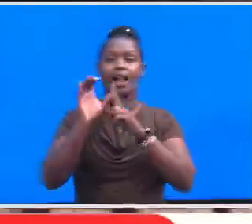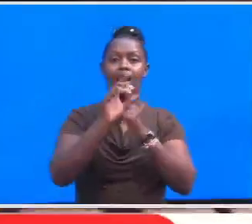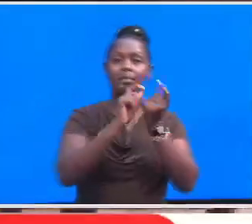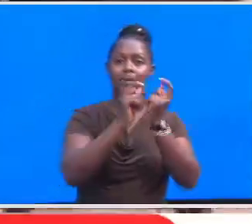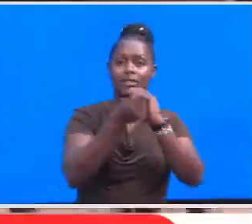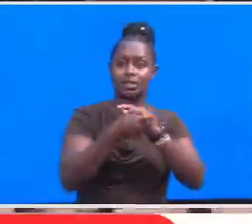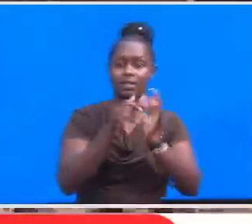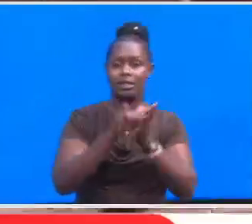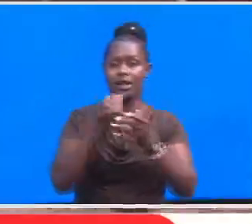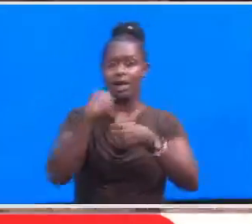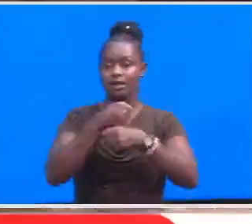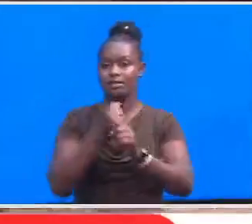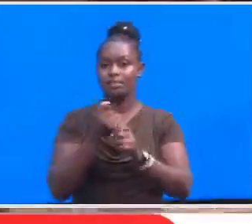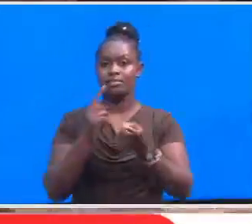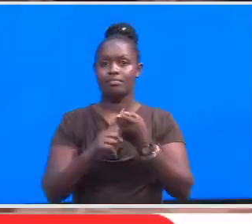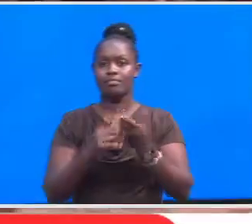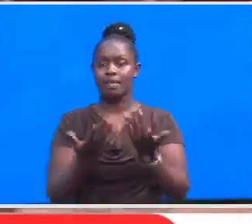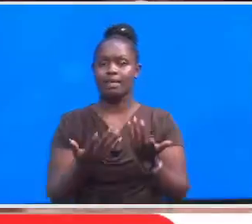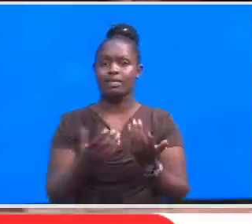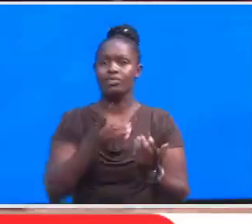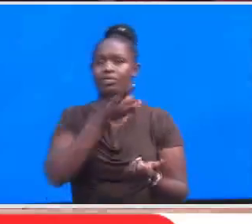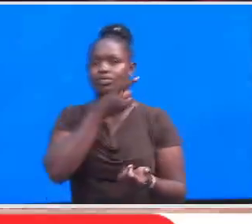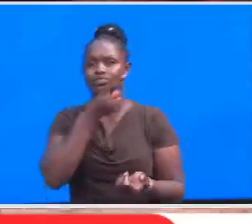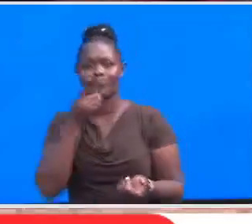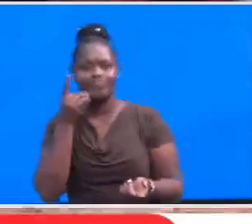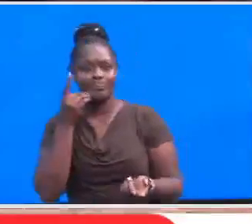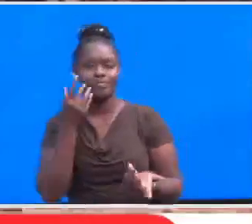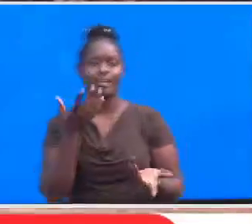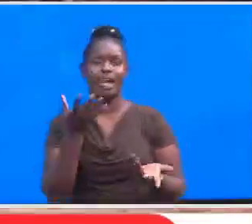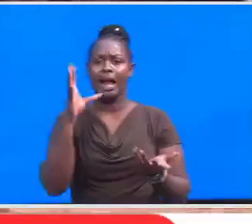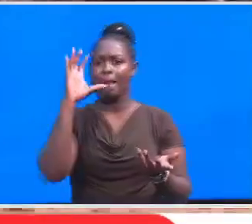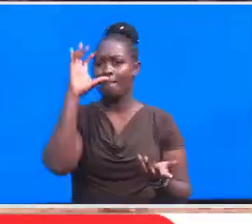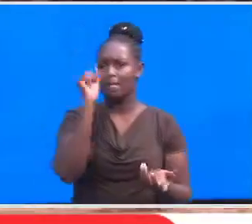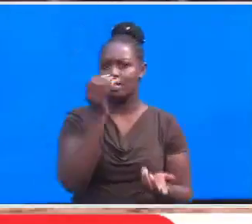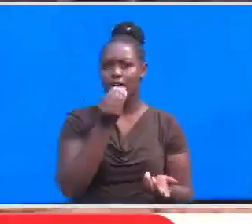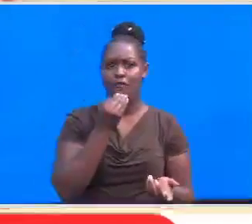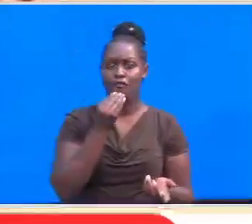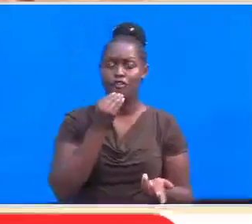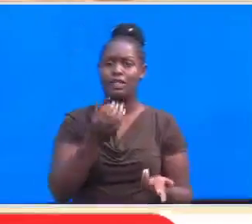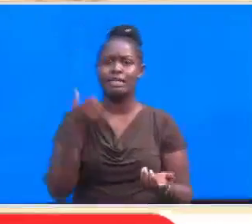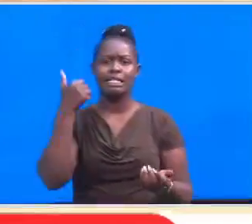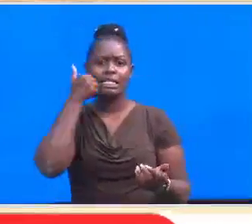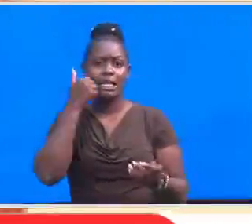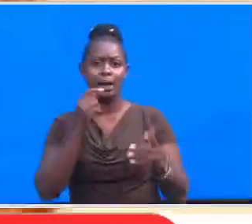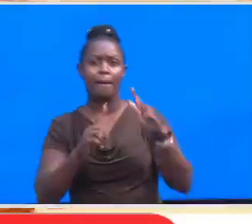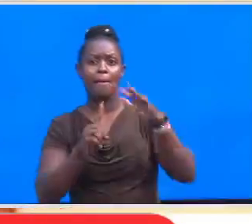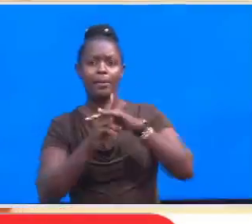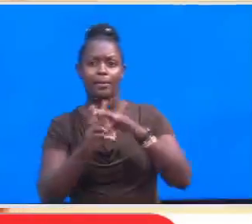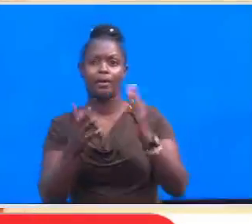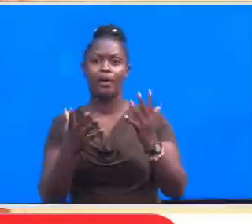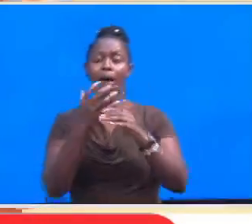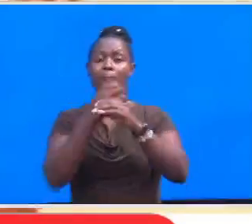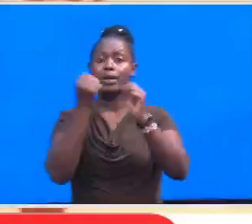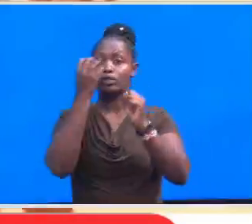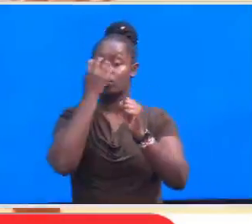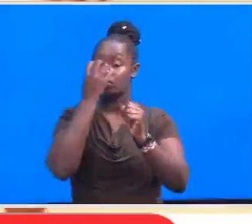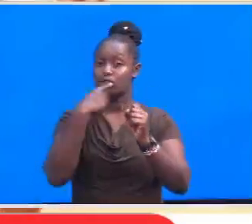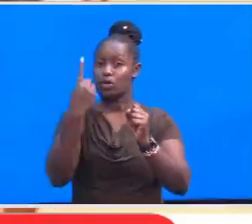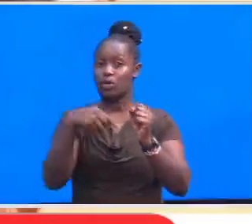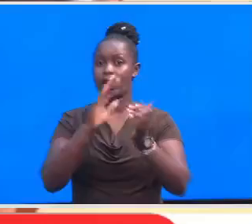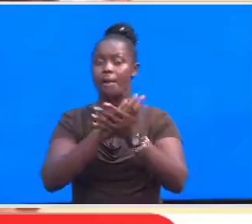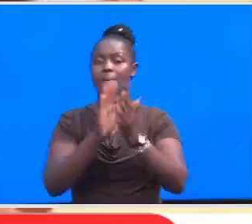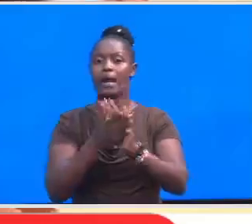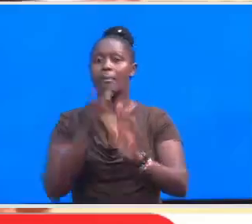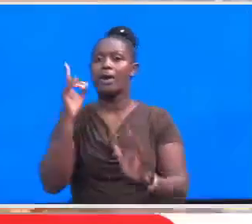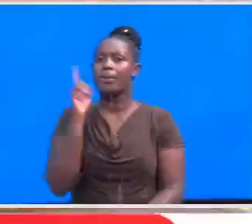about drought, famine, flooding and disease outbreaks. President Ruto now says this has been made worse by failure